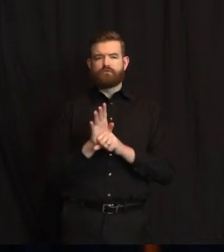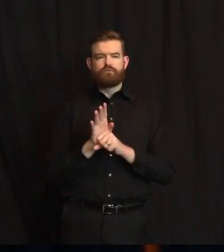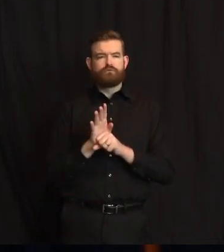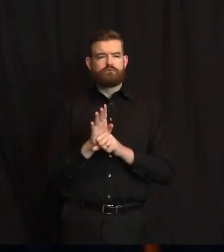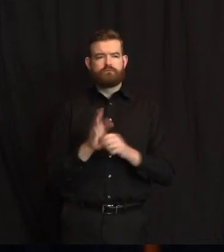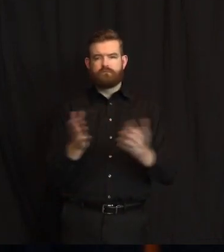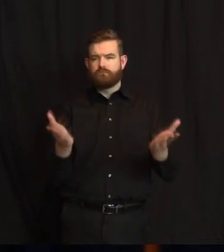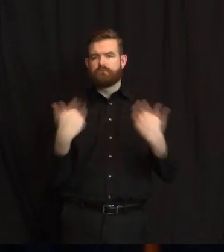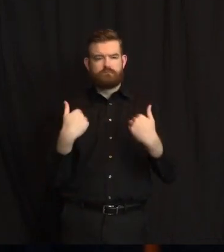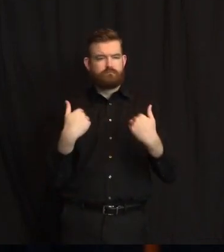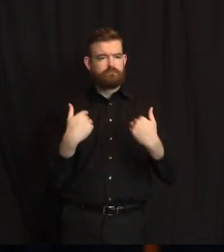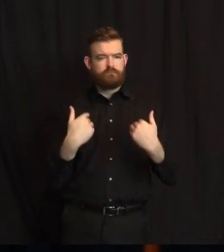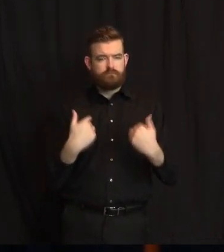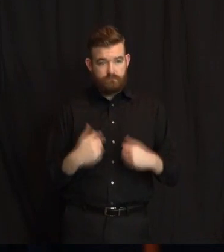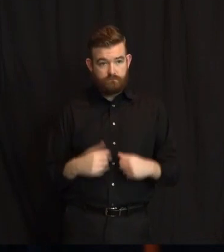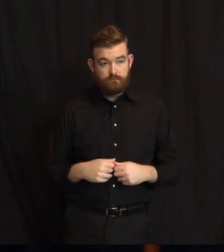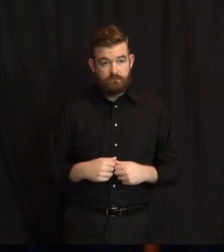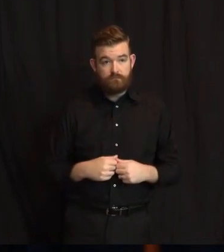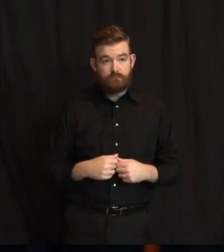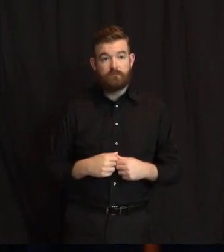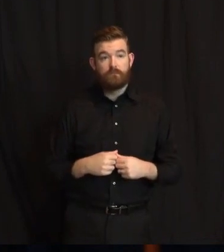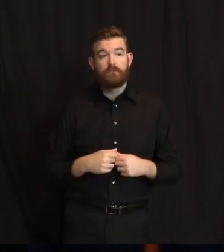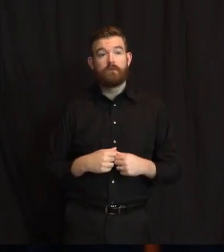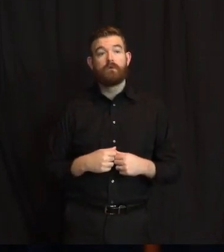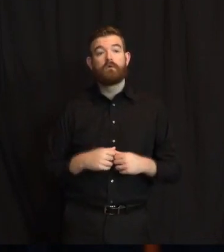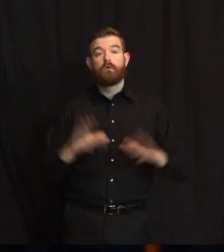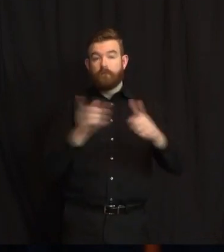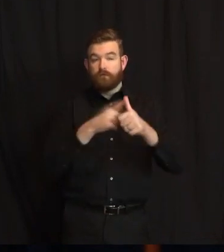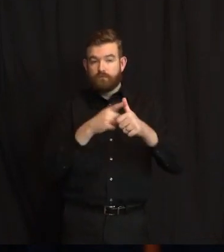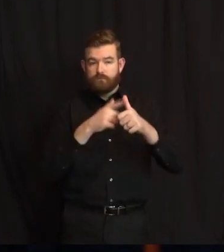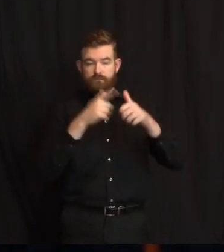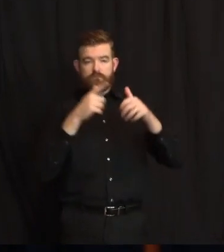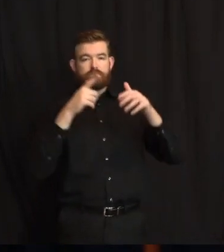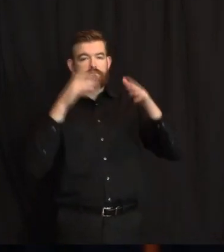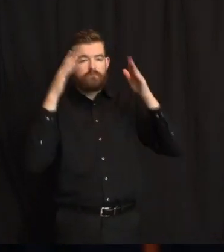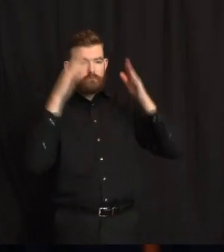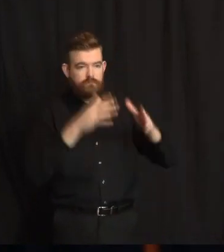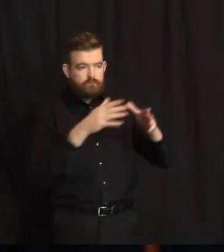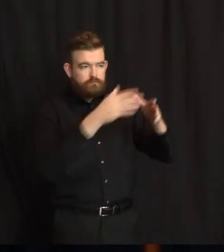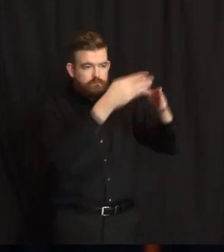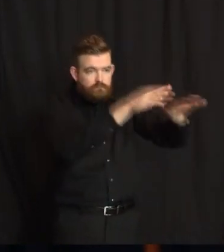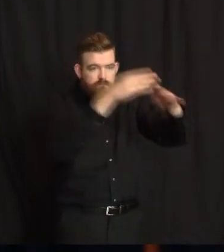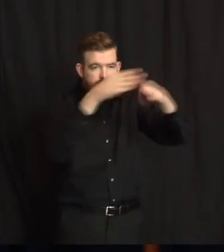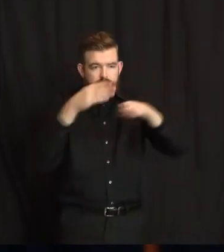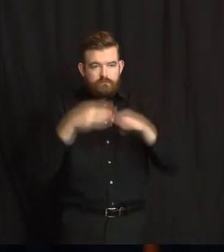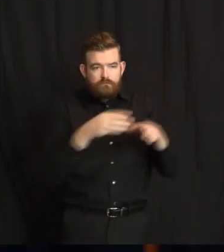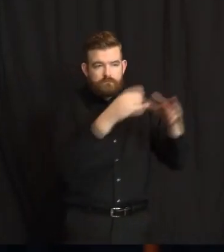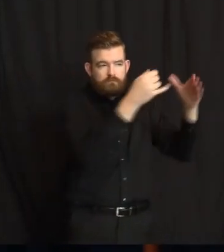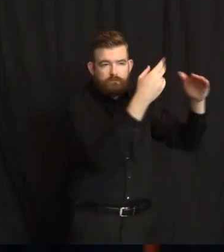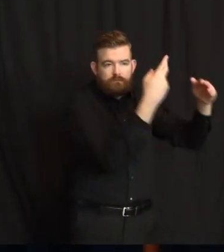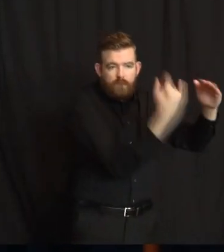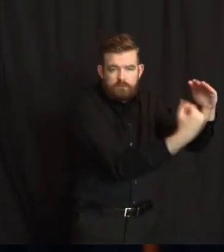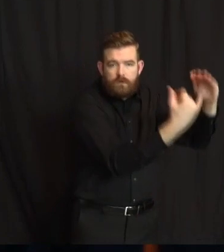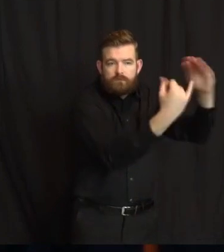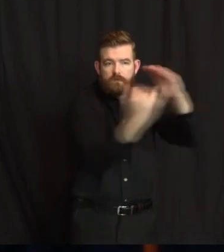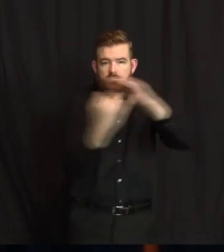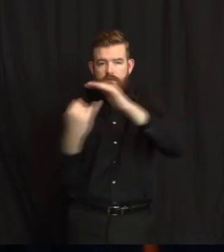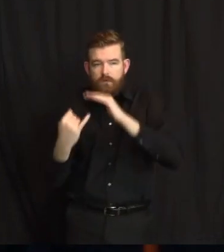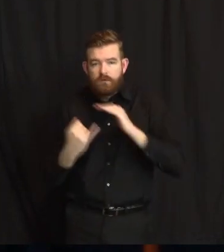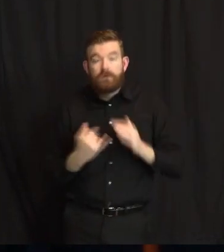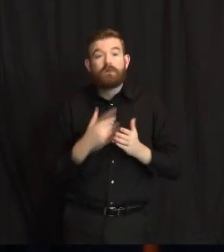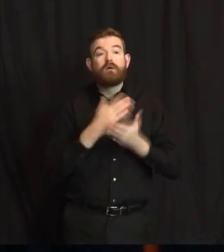is those that can cohort. If we have nursing homes that cannot cohort, there's 2 things we need to do. Make sure